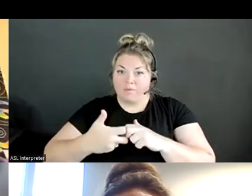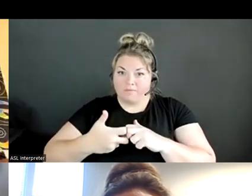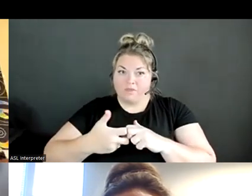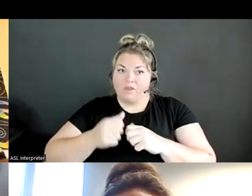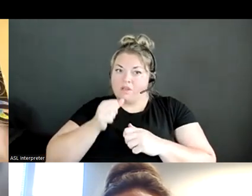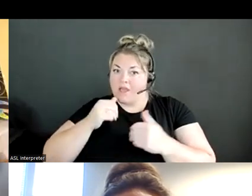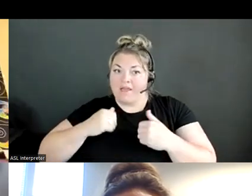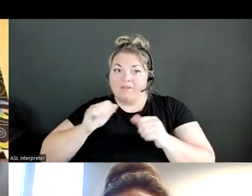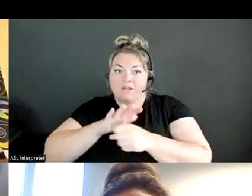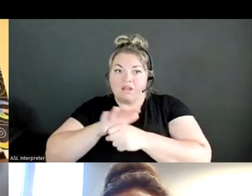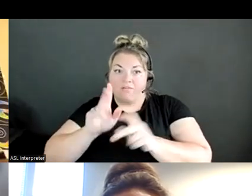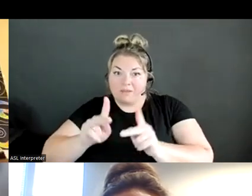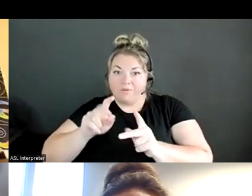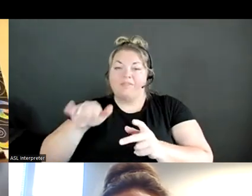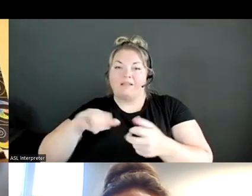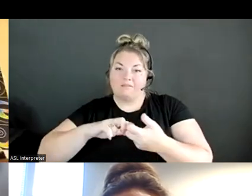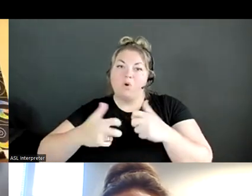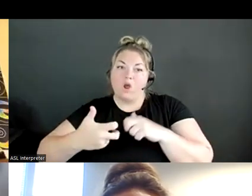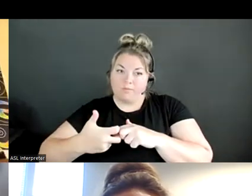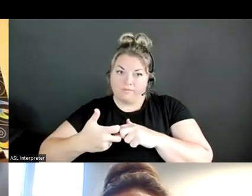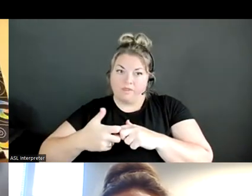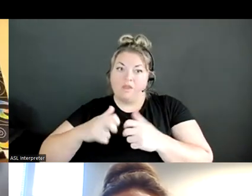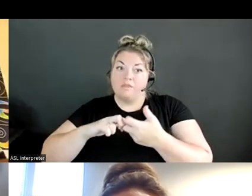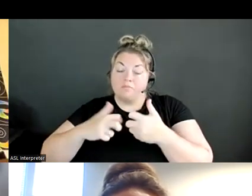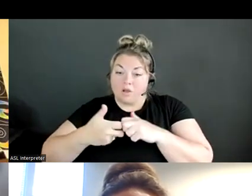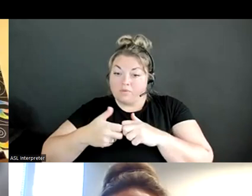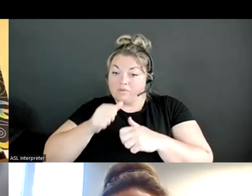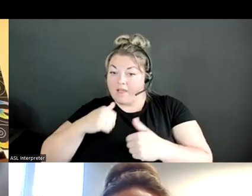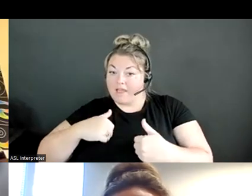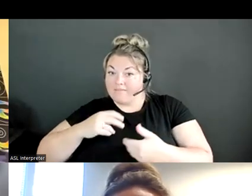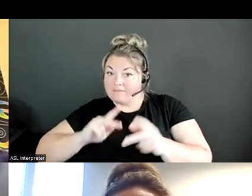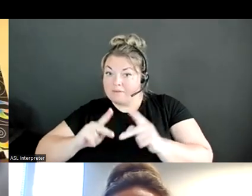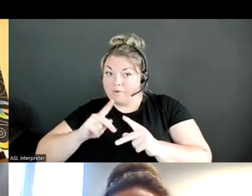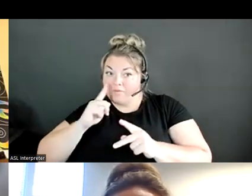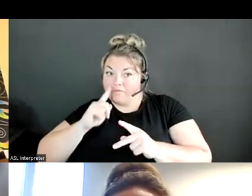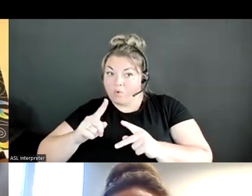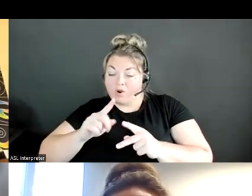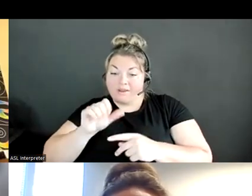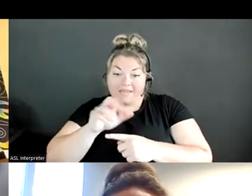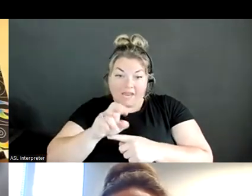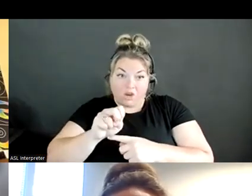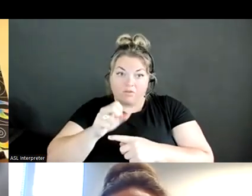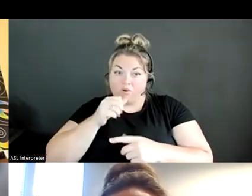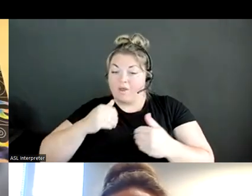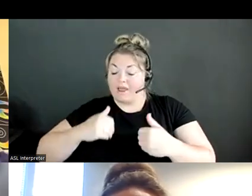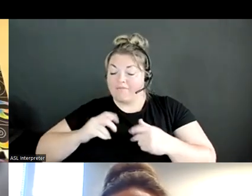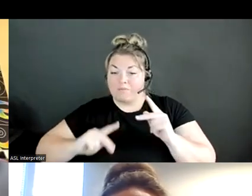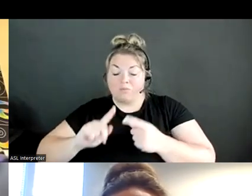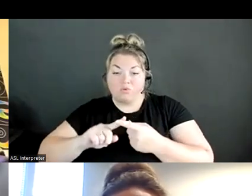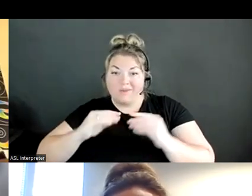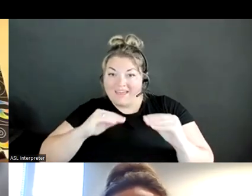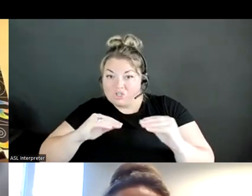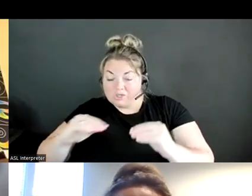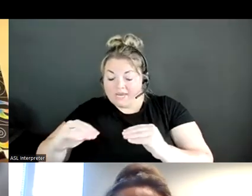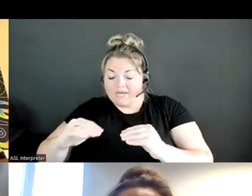having the people, that's the problem. The problem, not having the people for care, not having the people to educate us, not